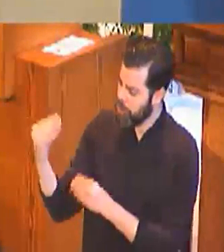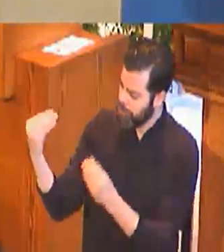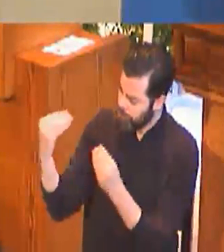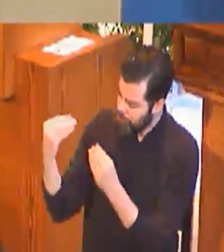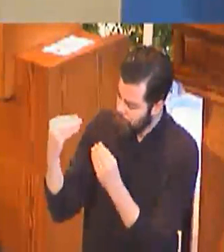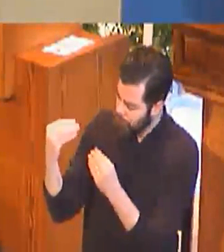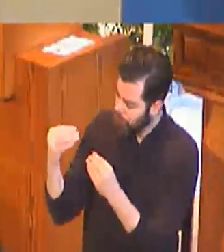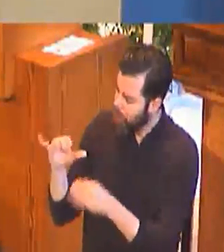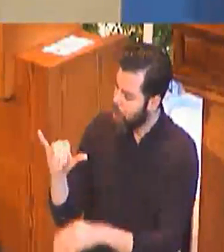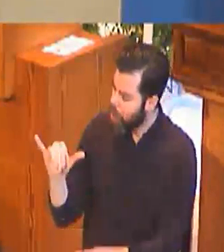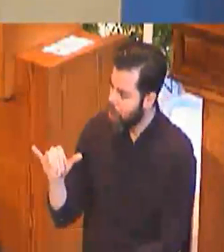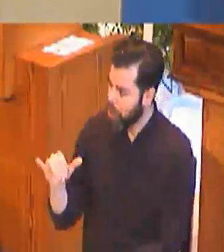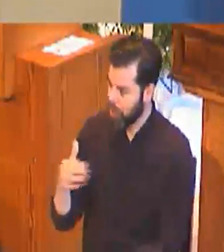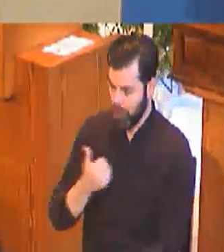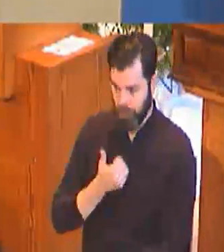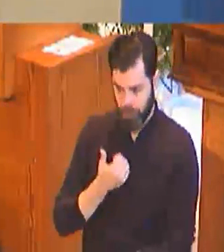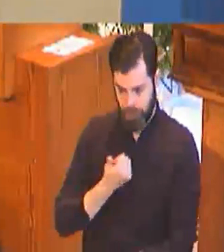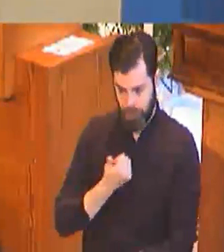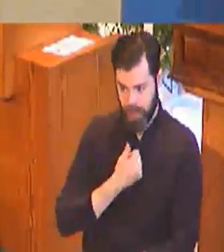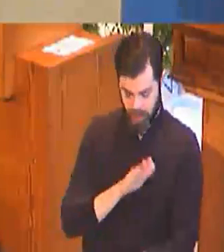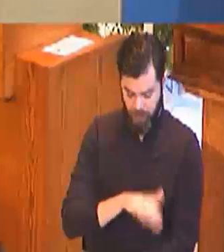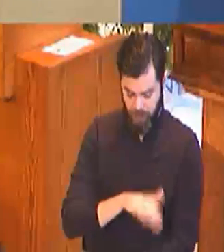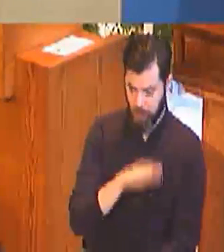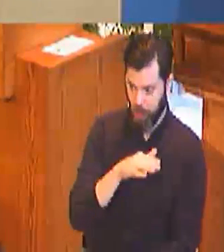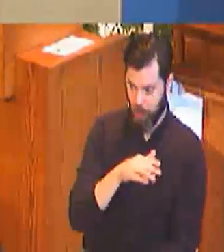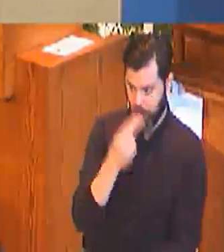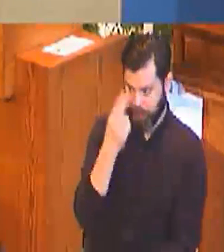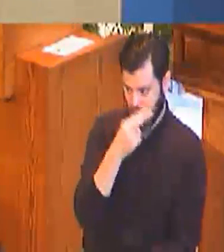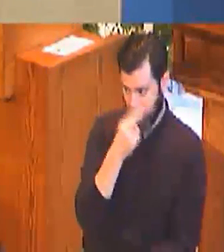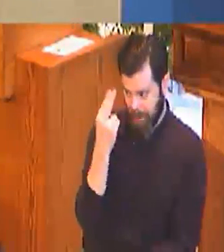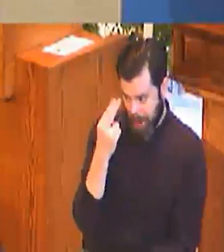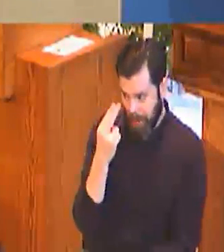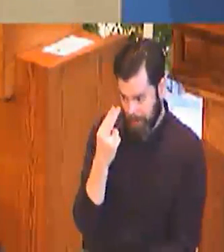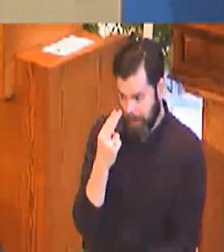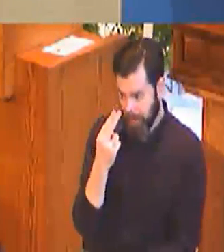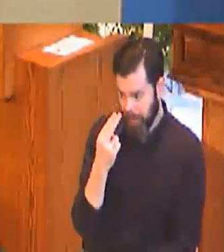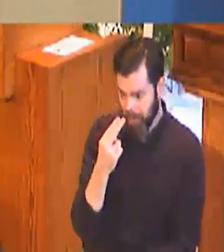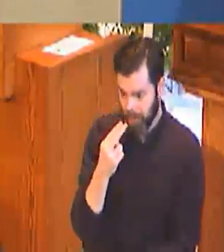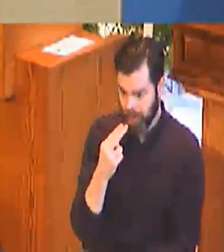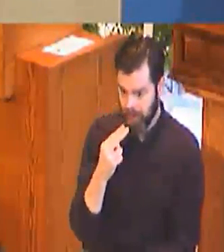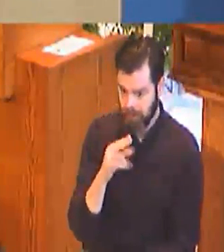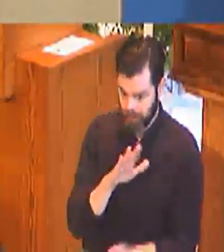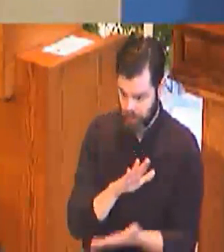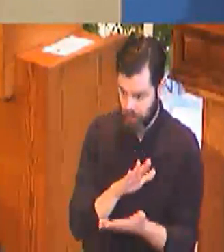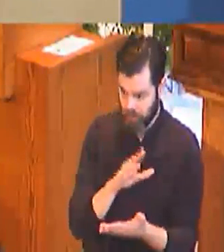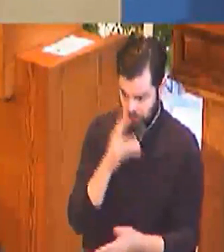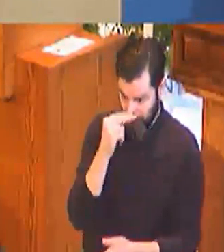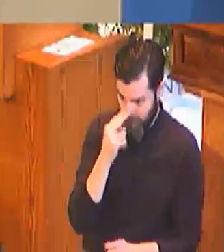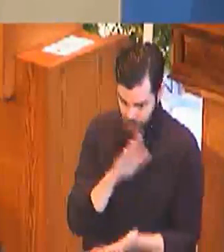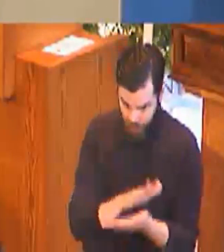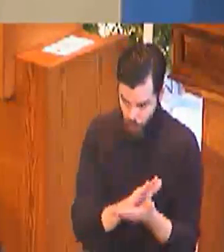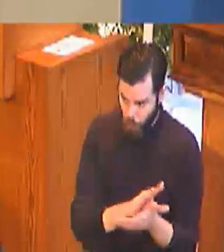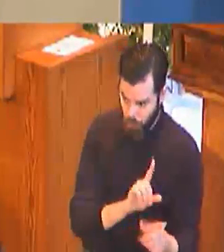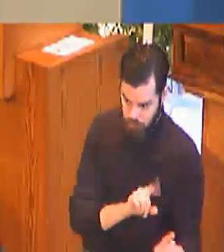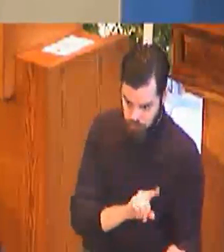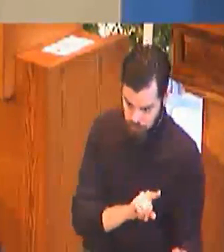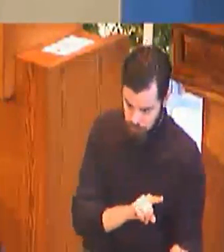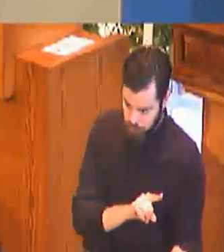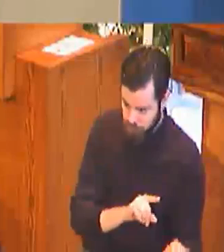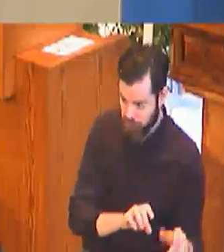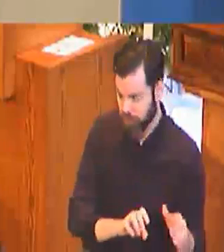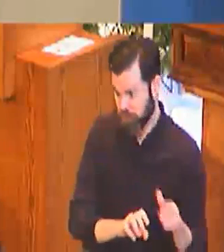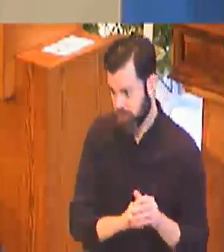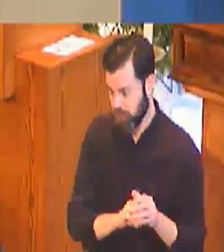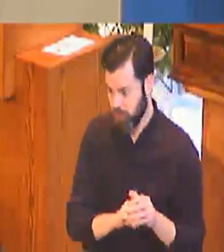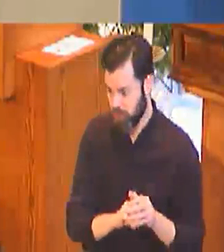grown up Catholic grade school for 8 years. It was pretty indoctrinated into me. And at some point, those two